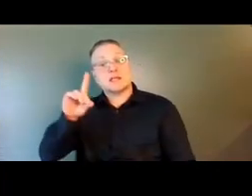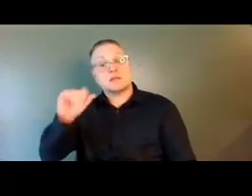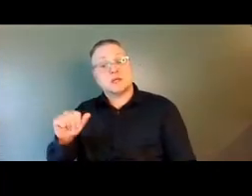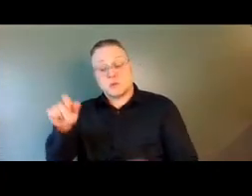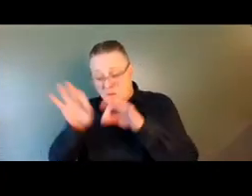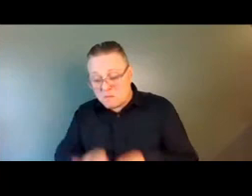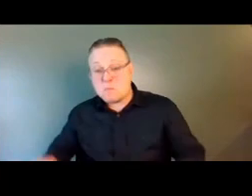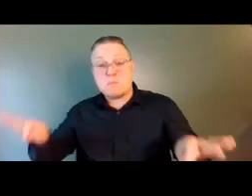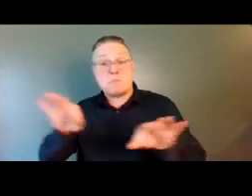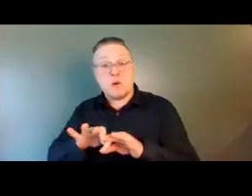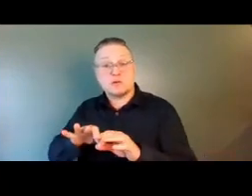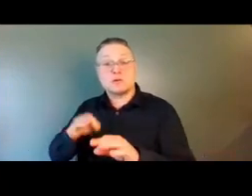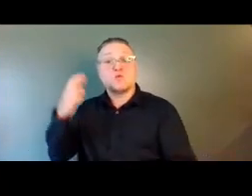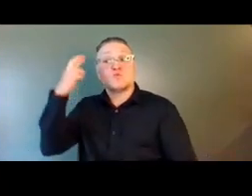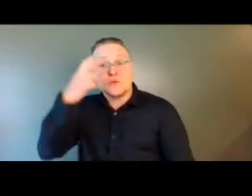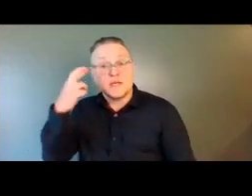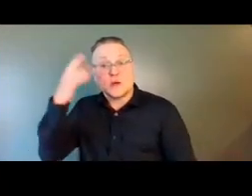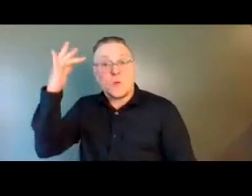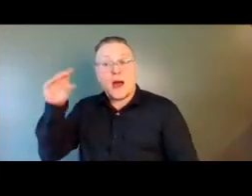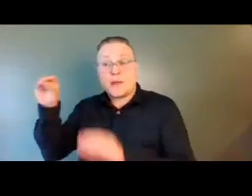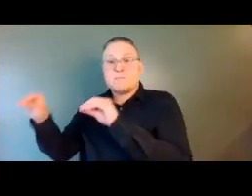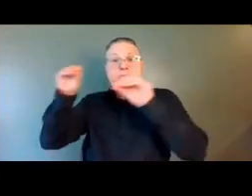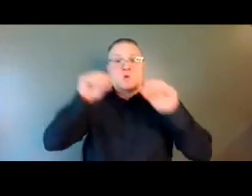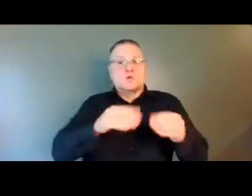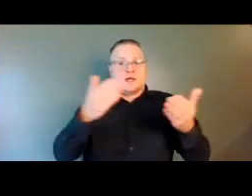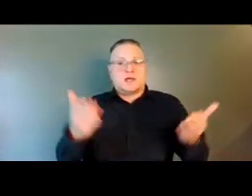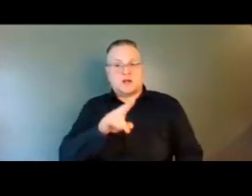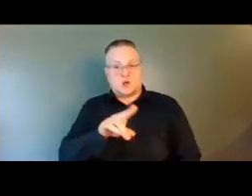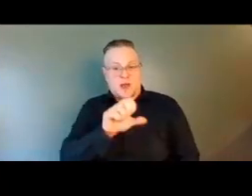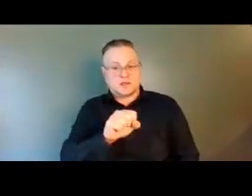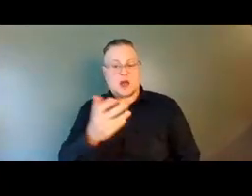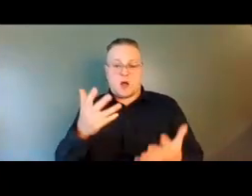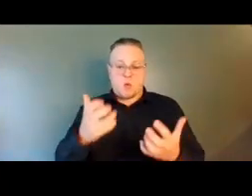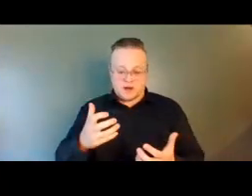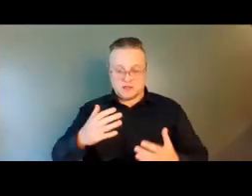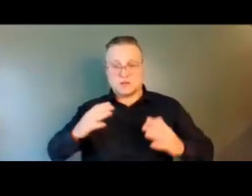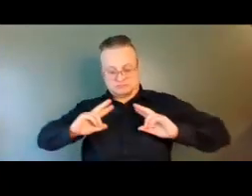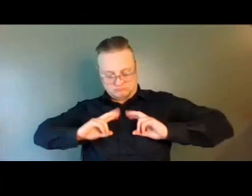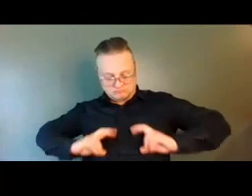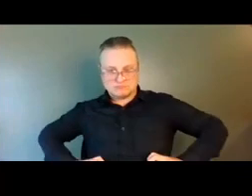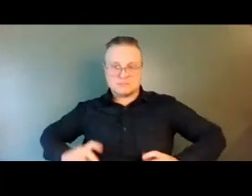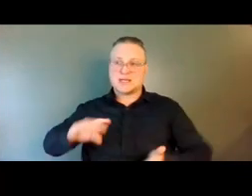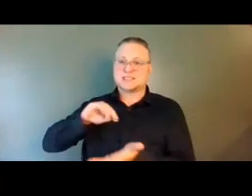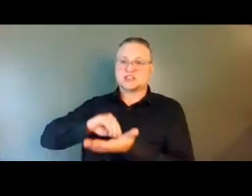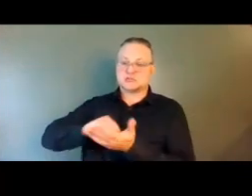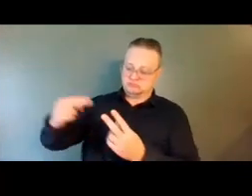deciding to immigrate to the United States, to seek treatment, and to also continue my graduate